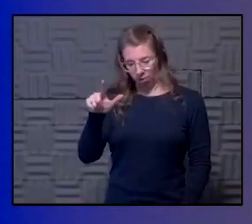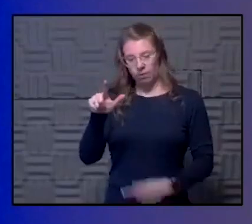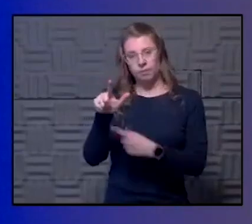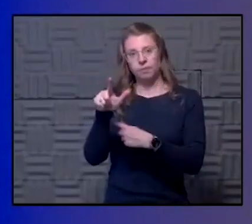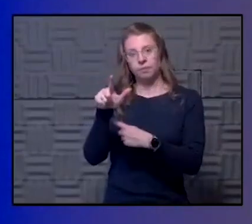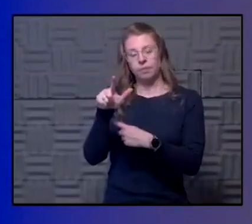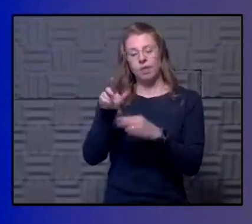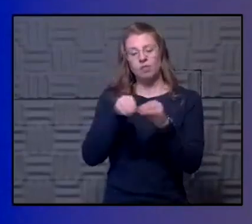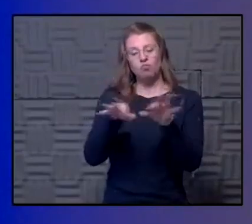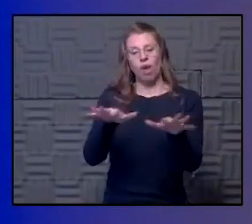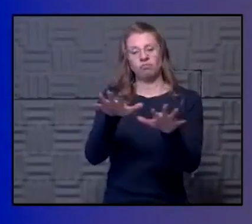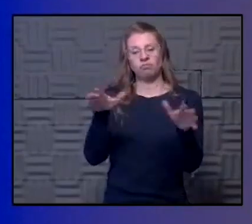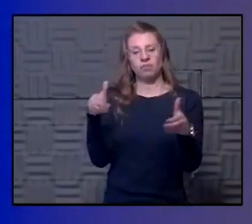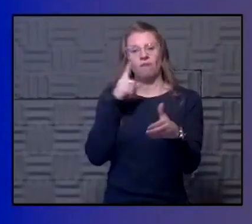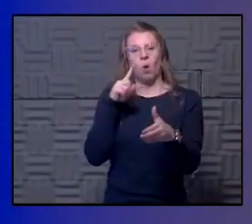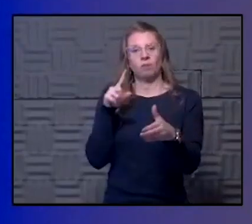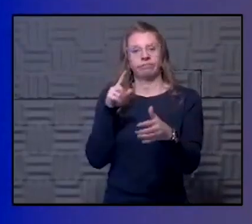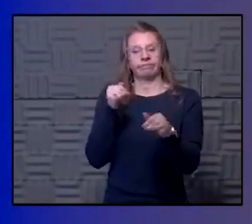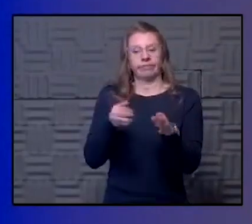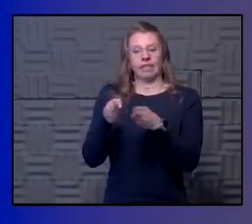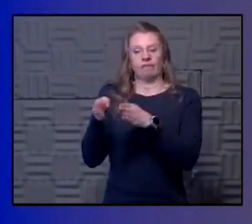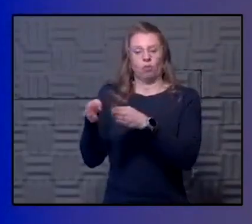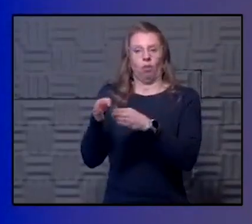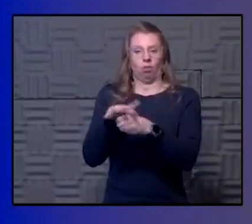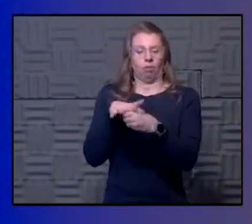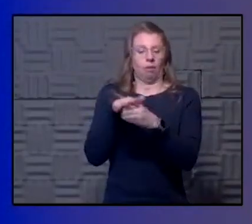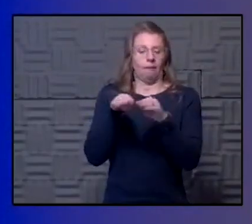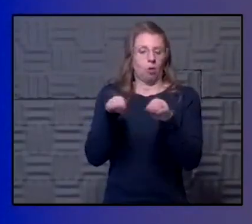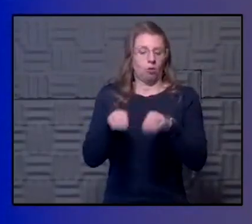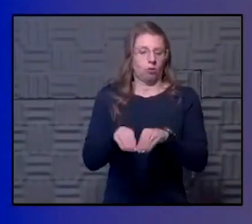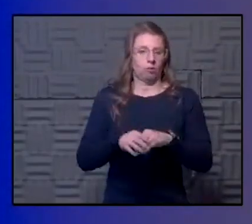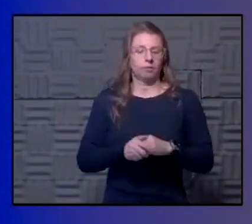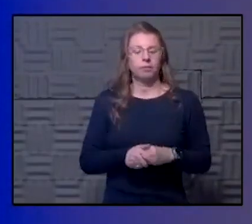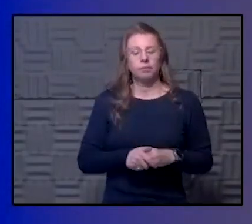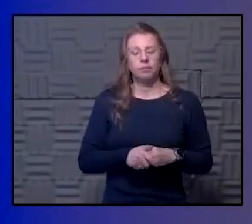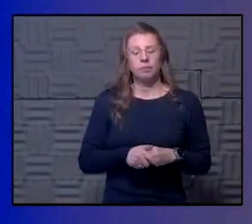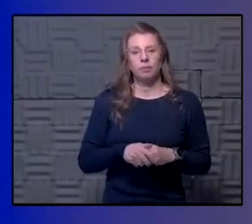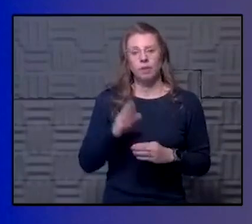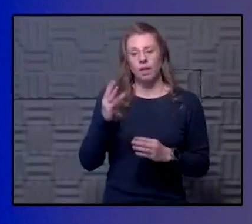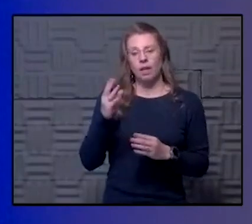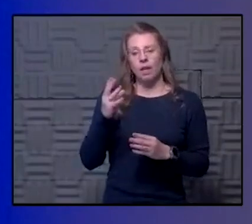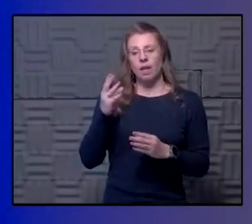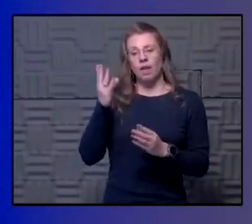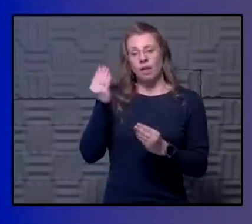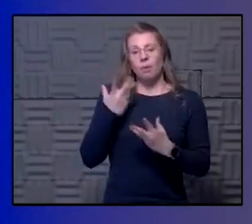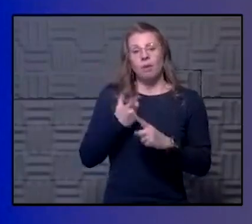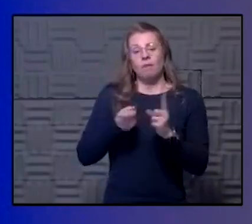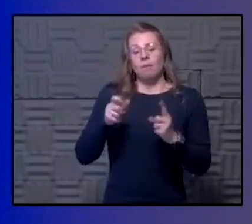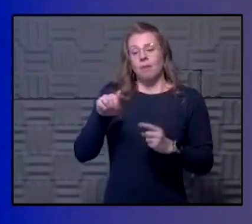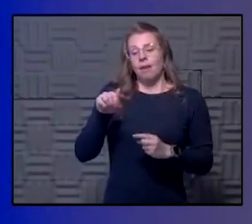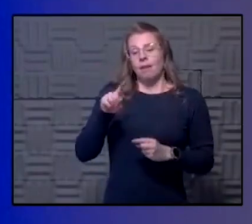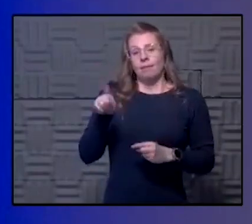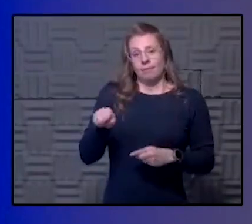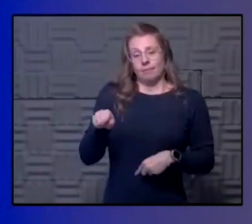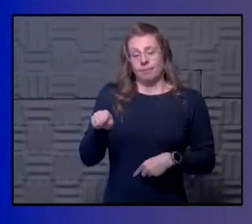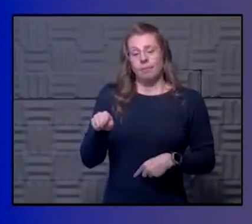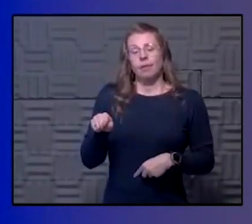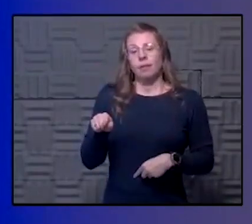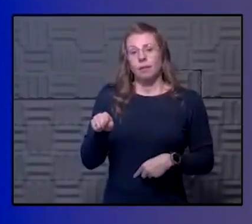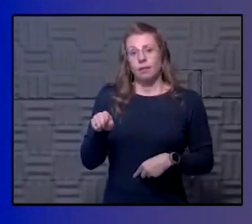an individual level, but also the population level. There was some information, I believe, from AstraZeneca that showed that they had